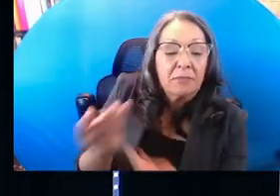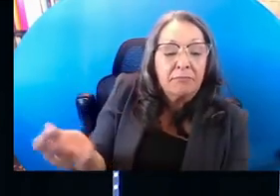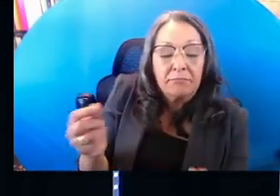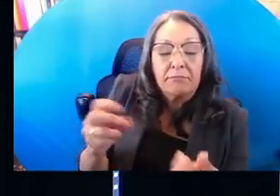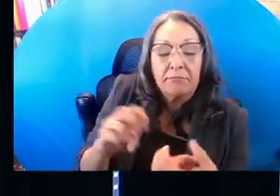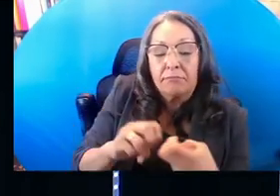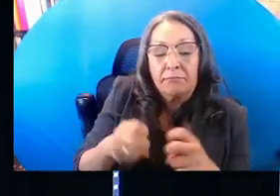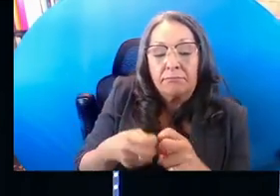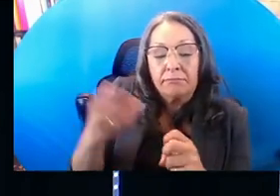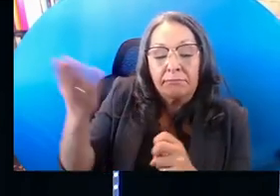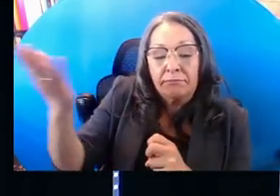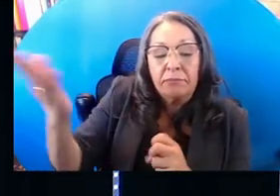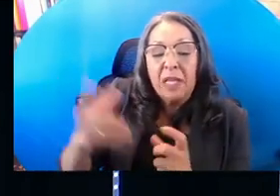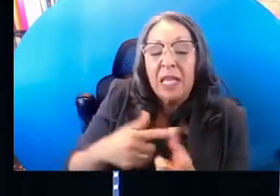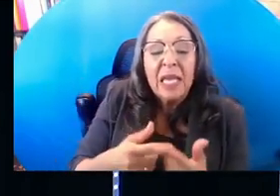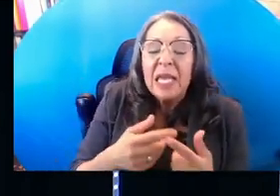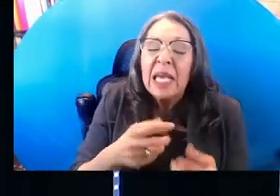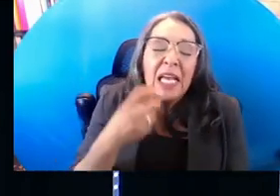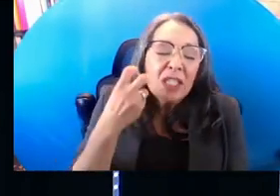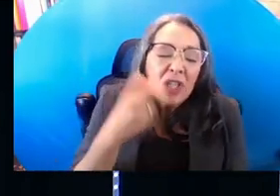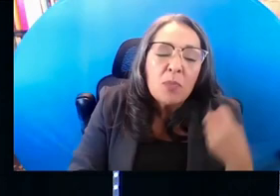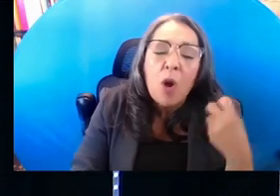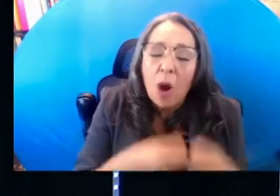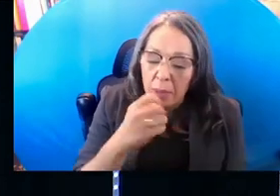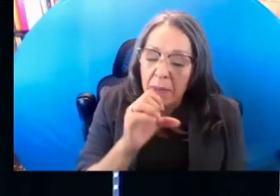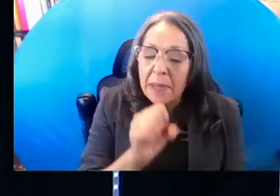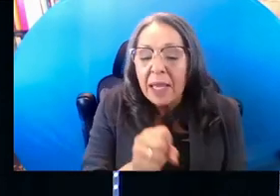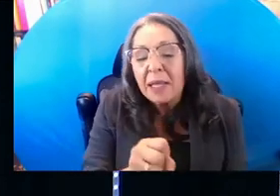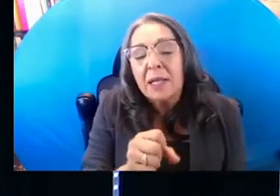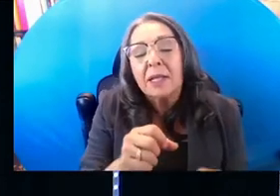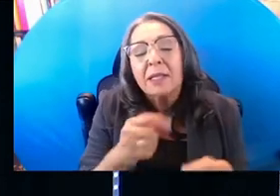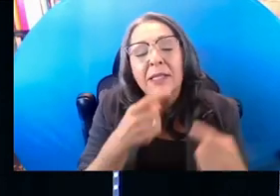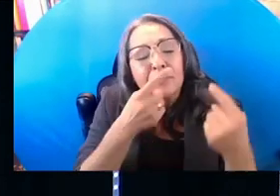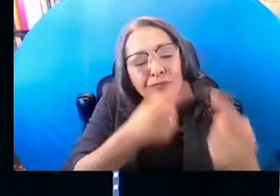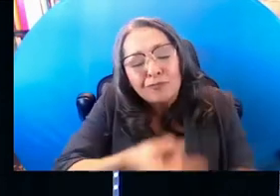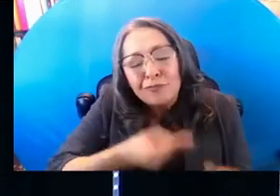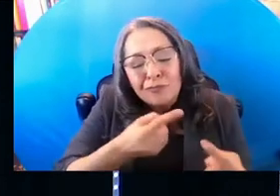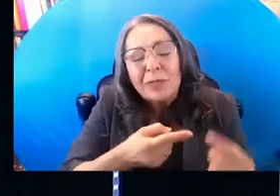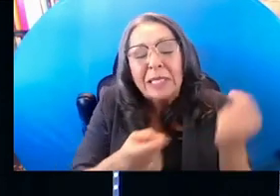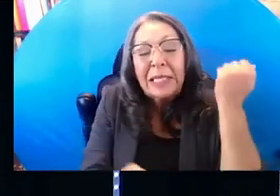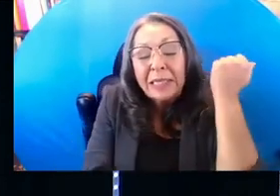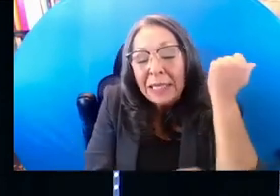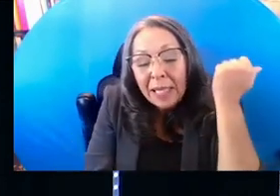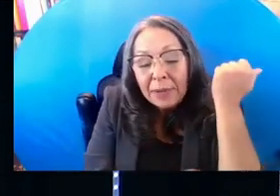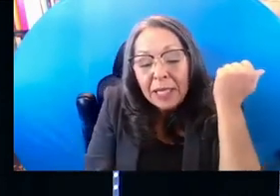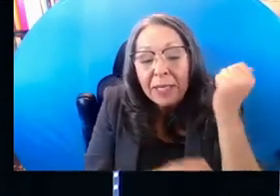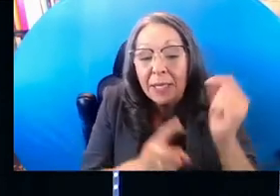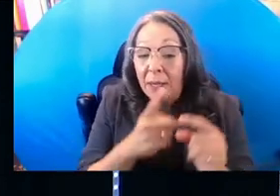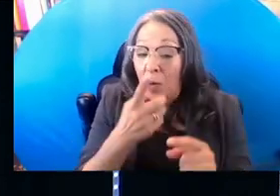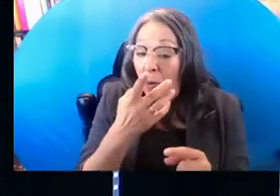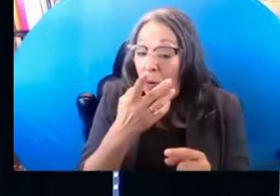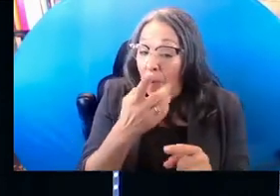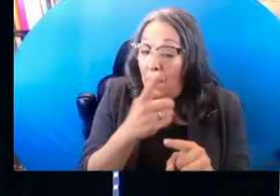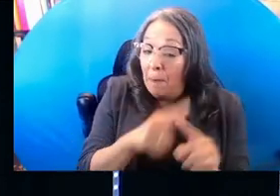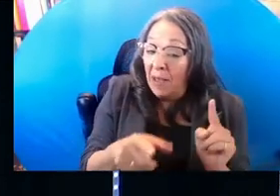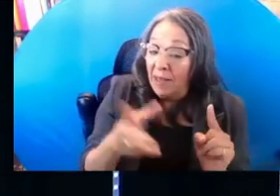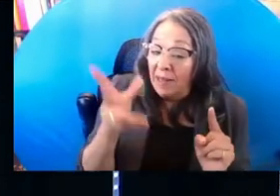matter how bad the trial has gotten. It doesn't matter how heavy of a temptation is because, again, the enemy knows what our weaknesses